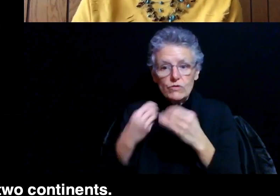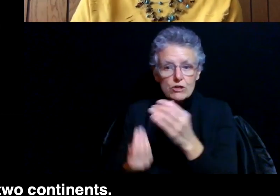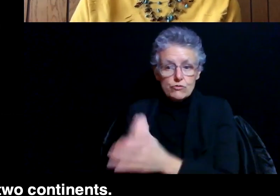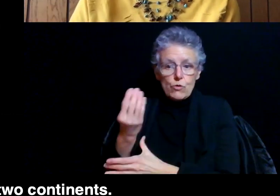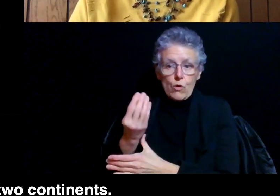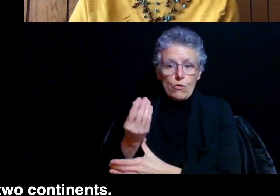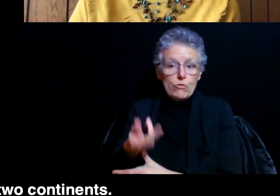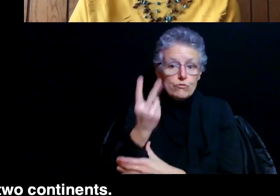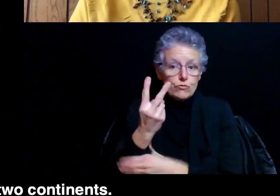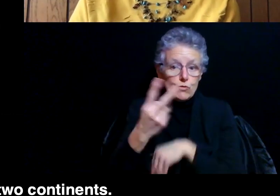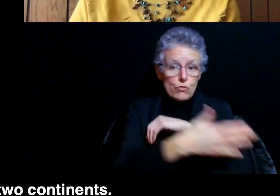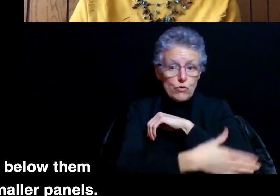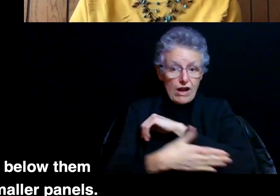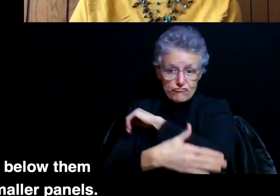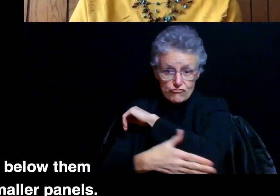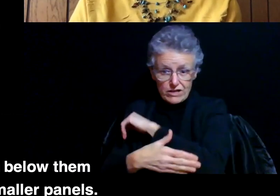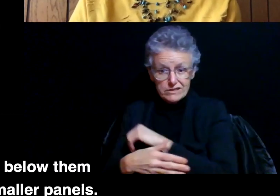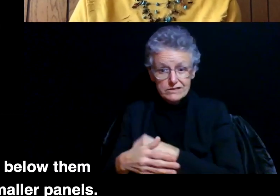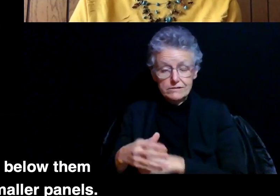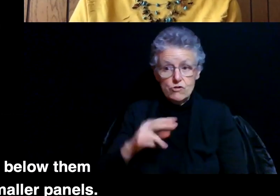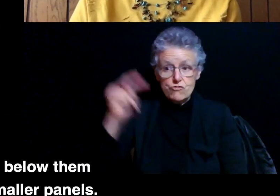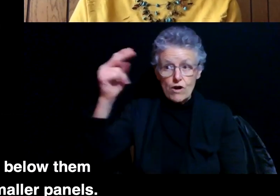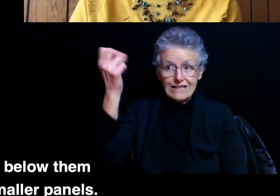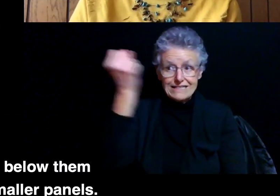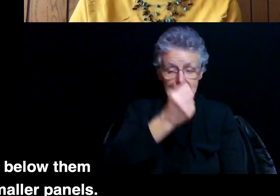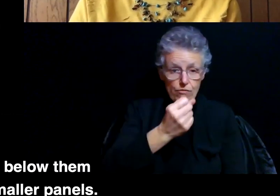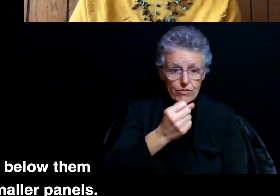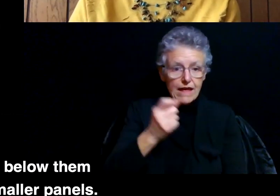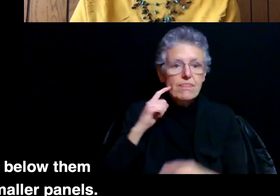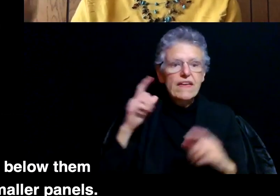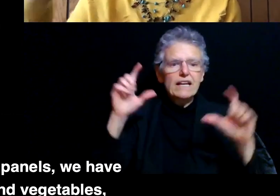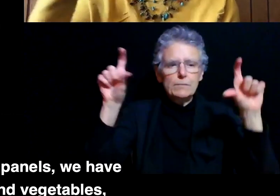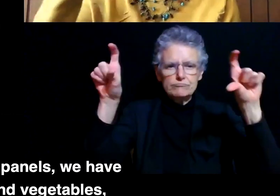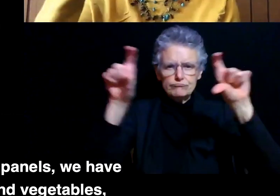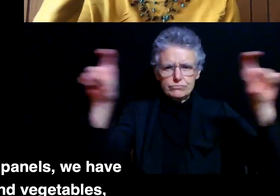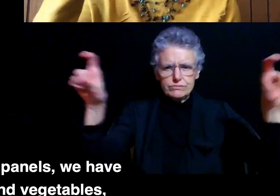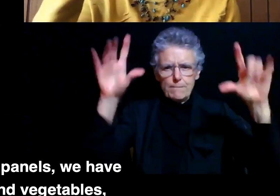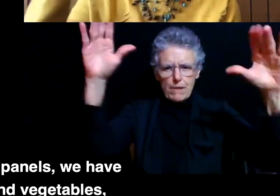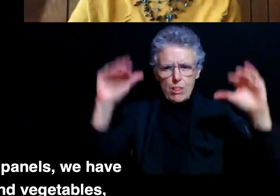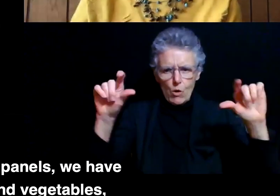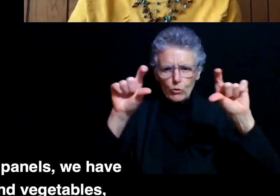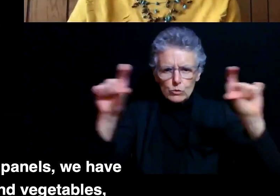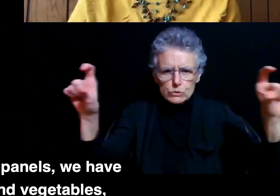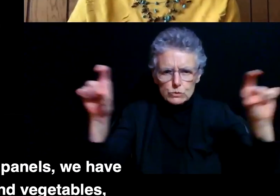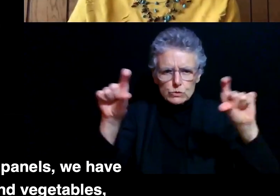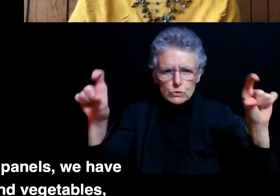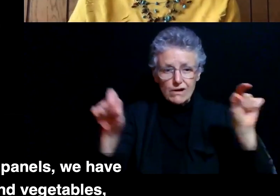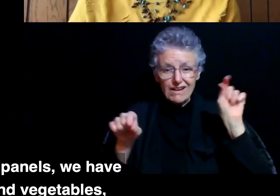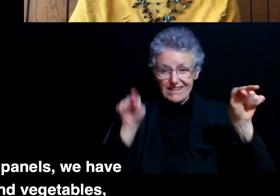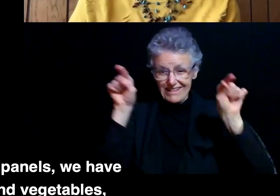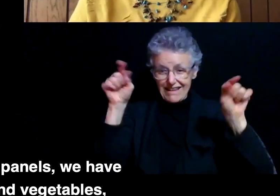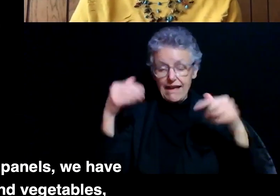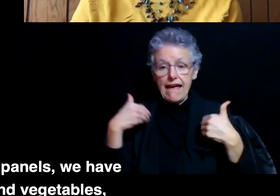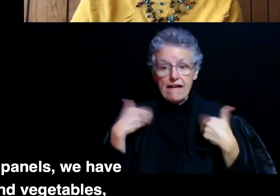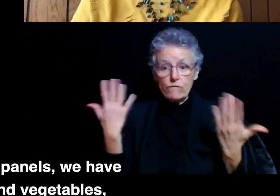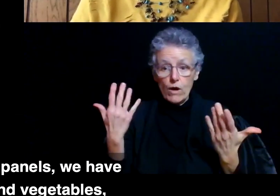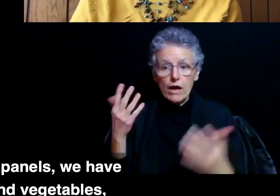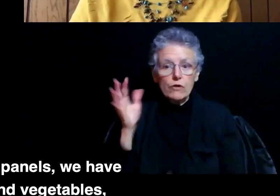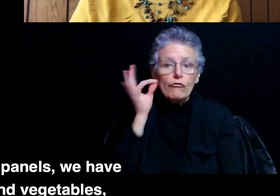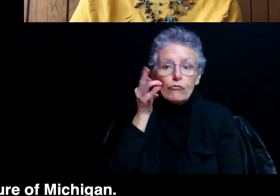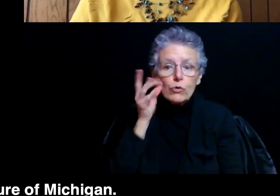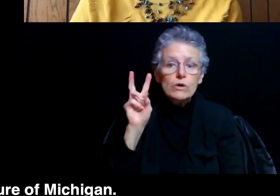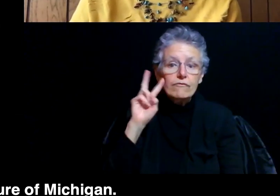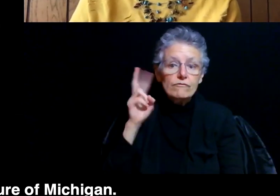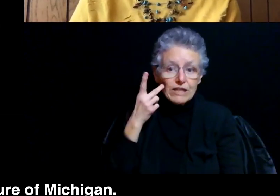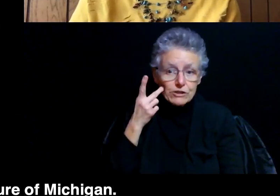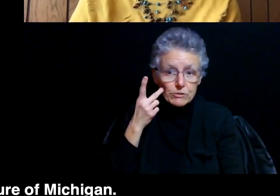those two continents. And then below them are two smaller panels, and in those panels we have the fruits and